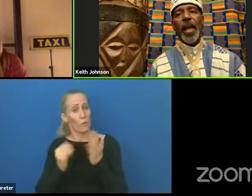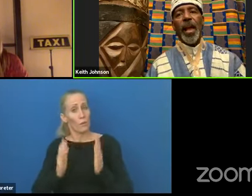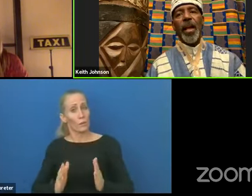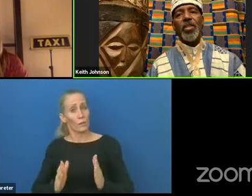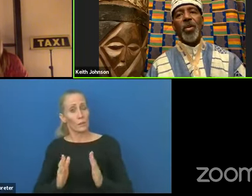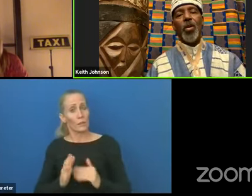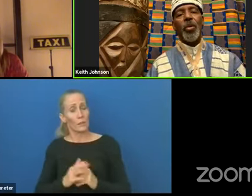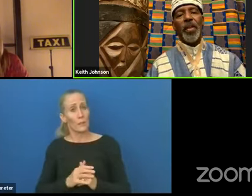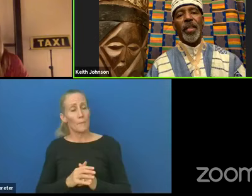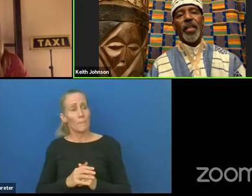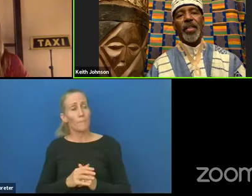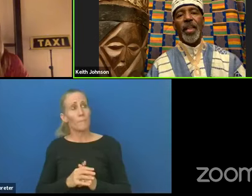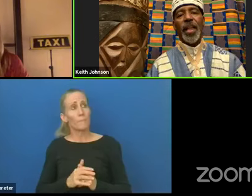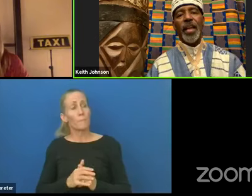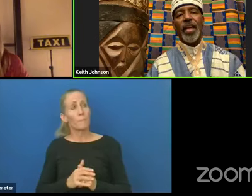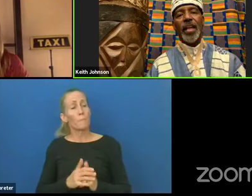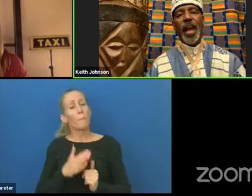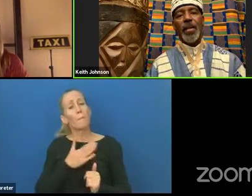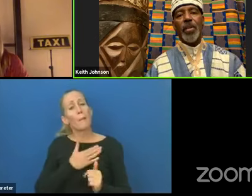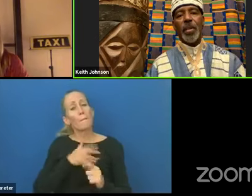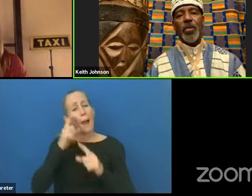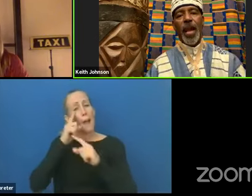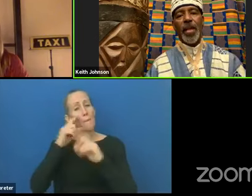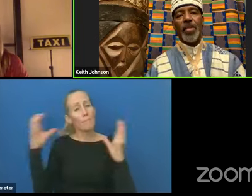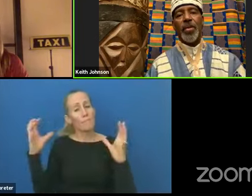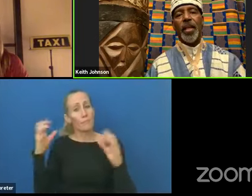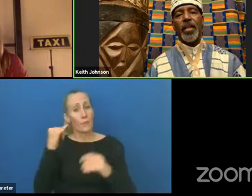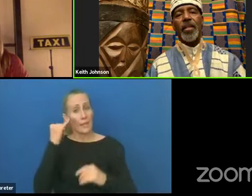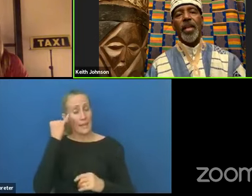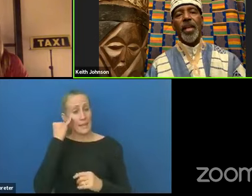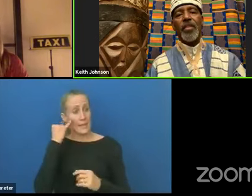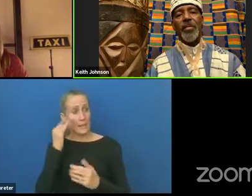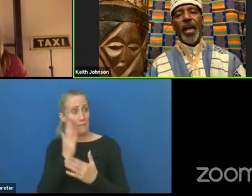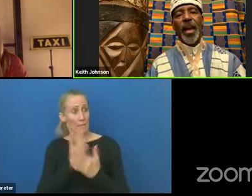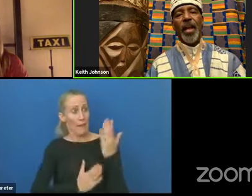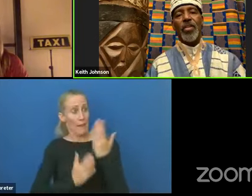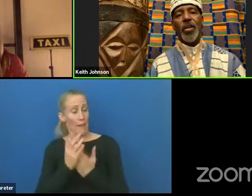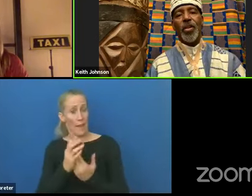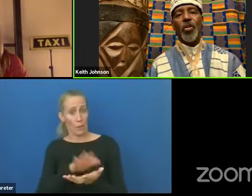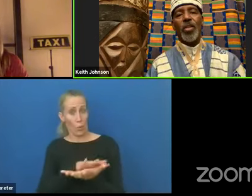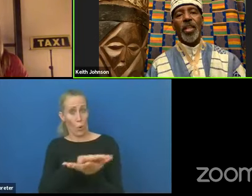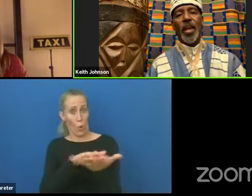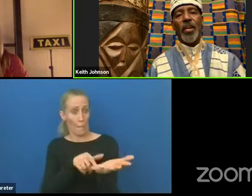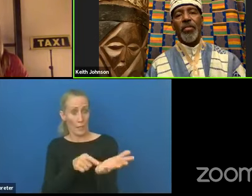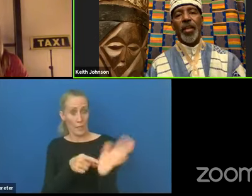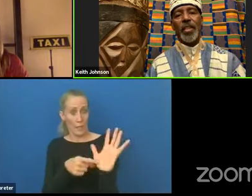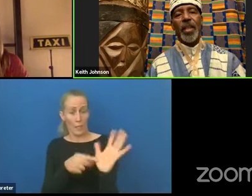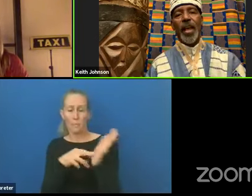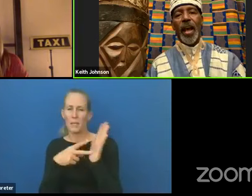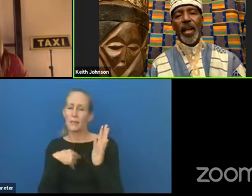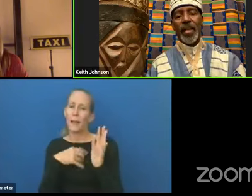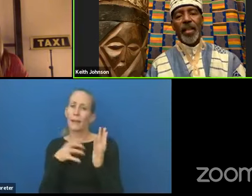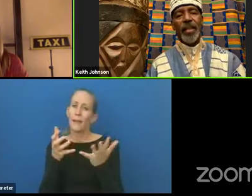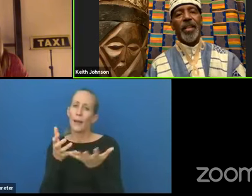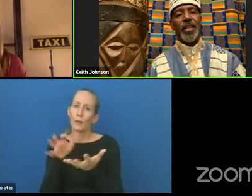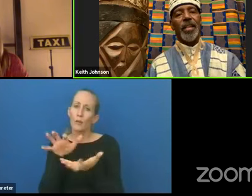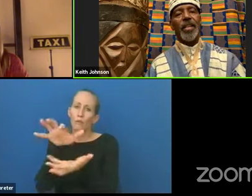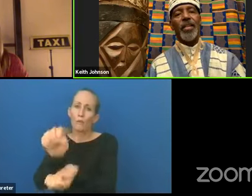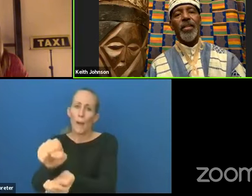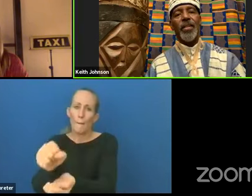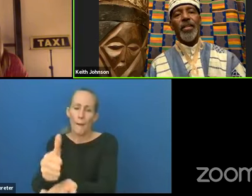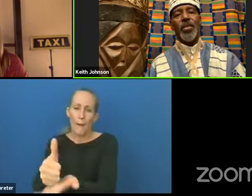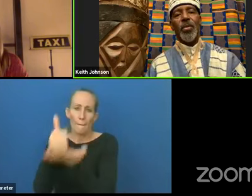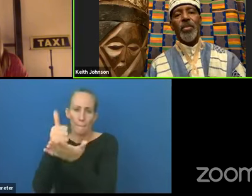if my hands are open, then I can grasp things. If my hands are closed like a fish, I can get